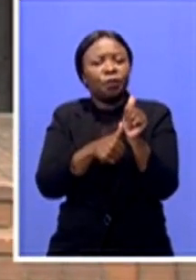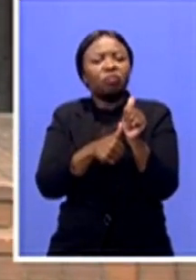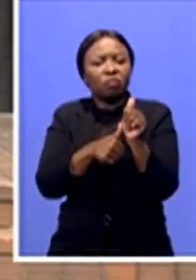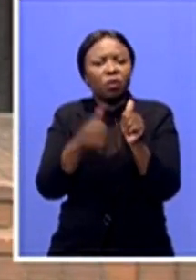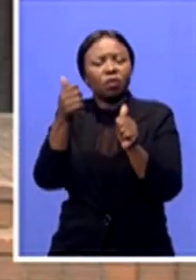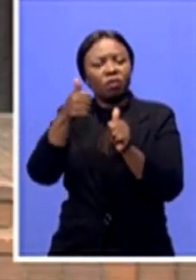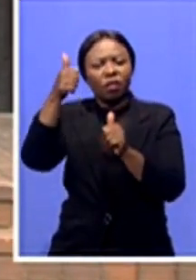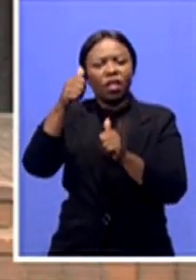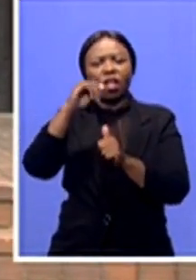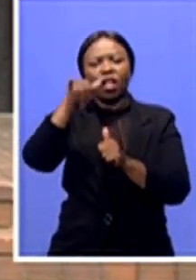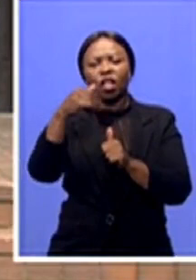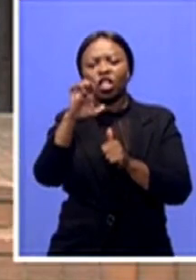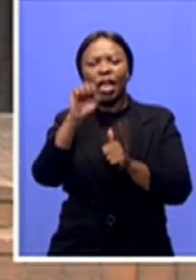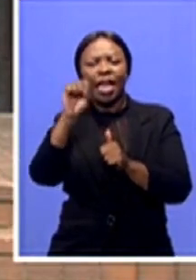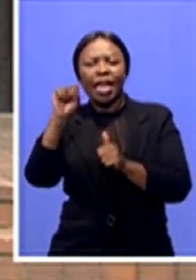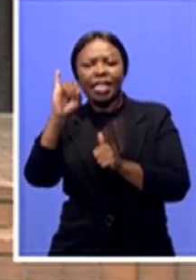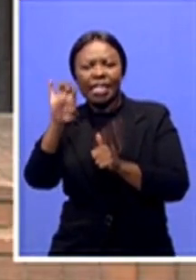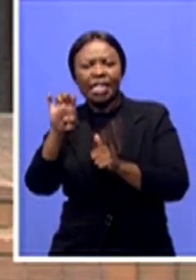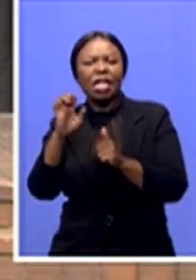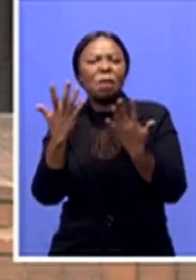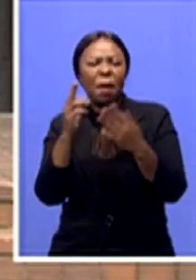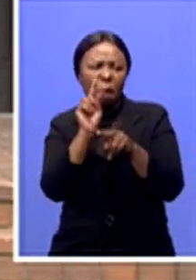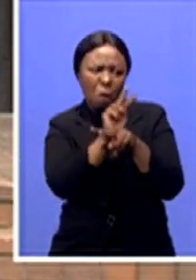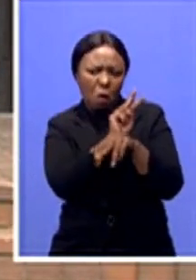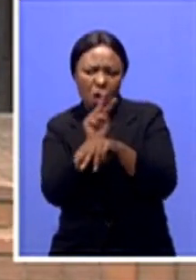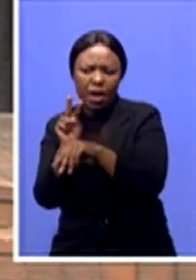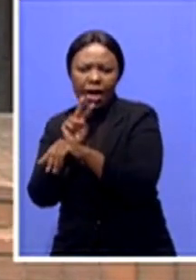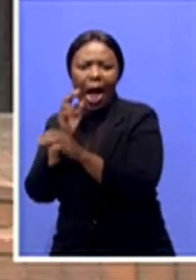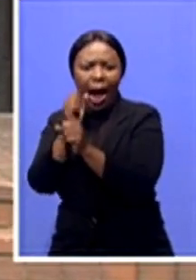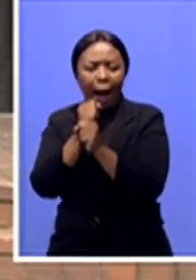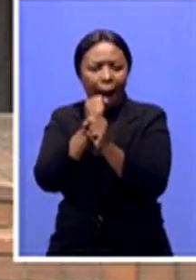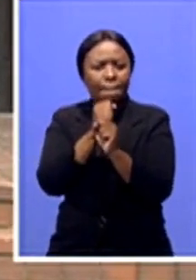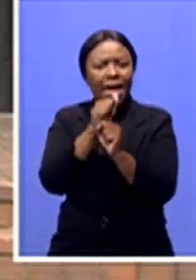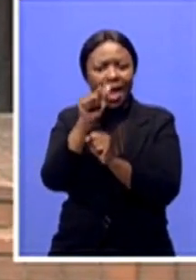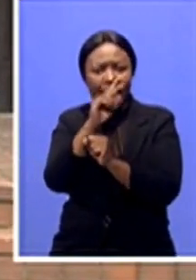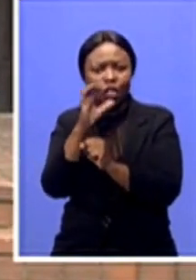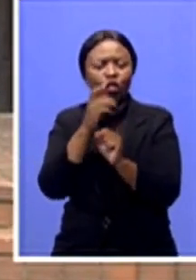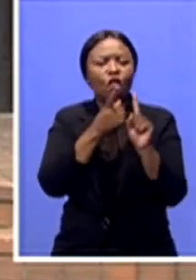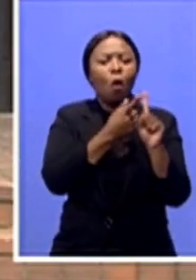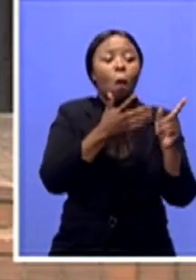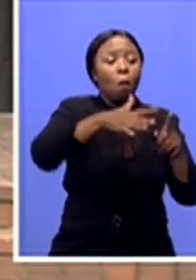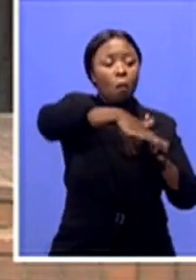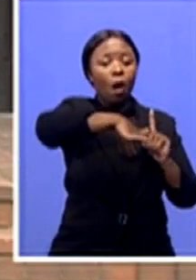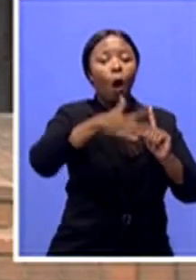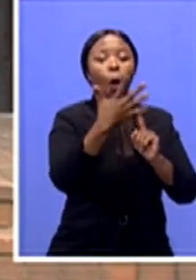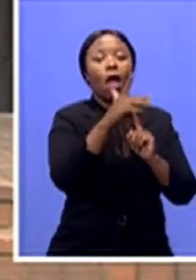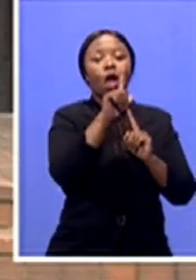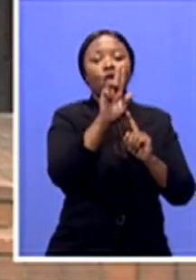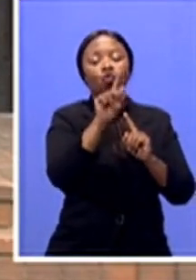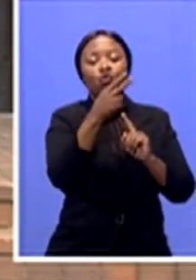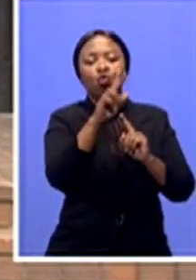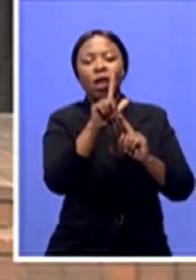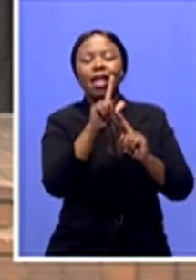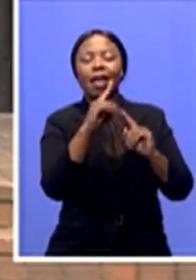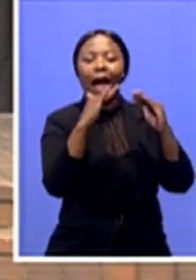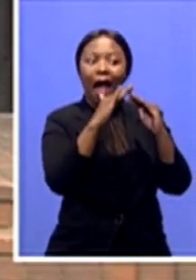probably monitoring all the ANC campaigns from Luthuli House. And you've also got the Deputy President of the ANC, whose